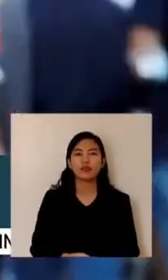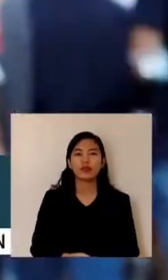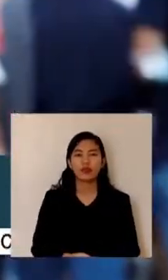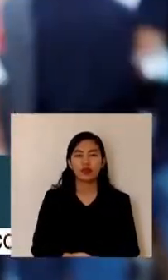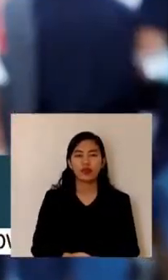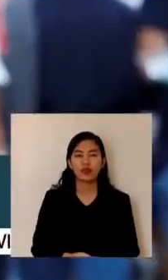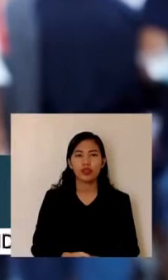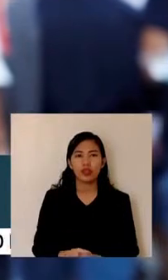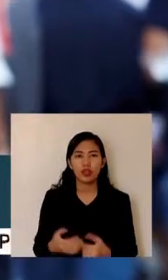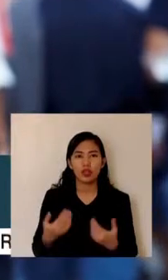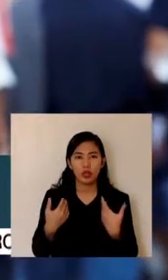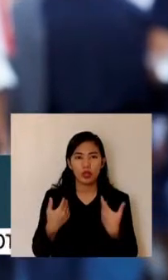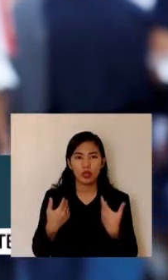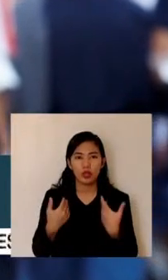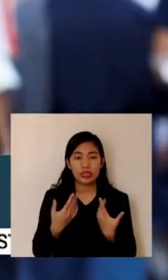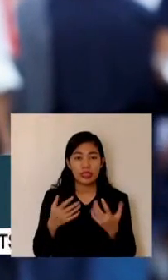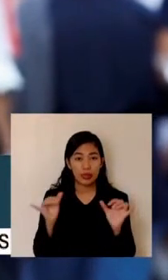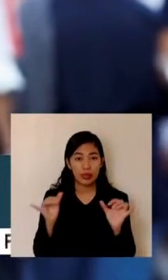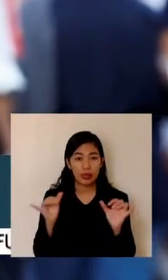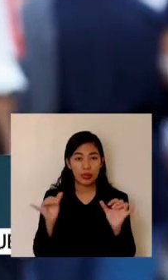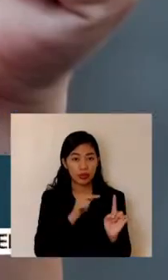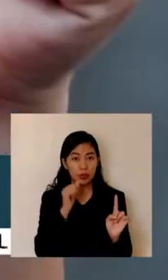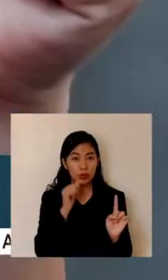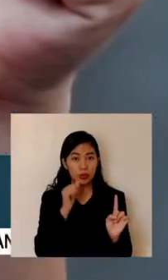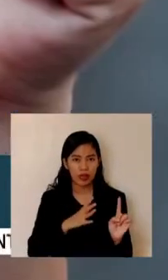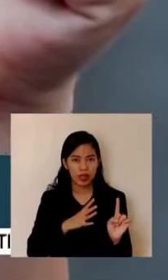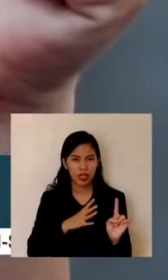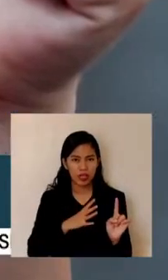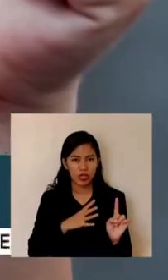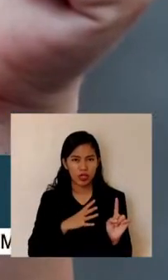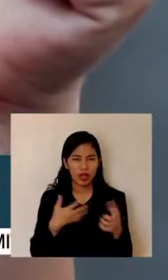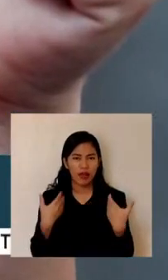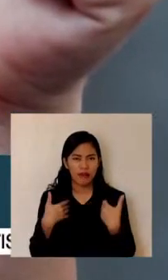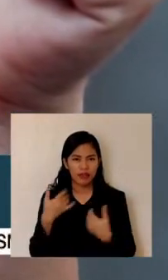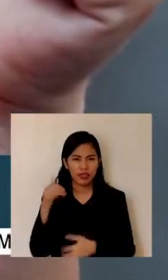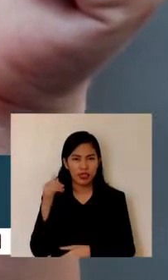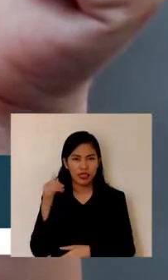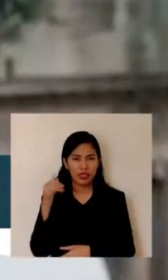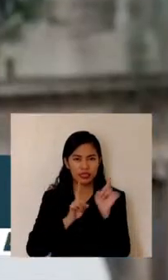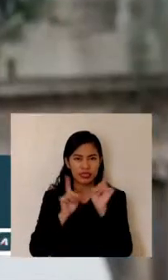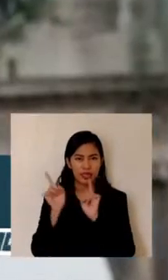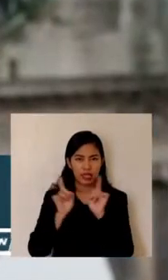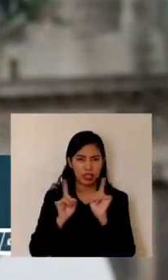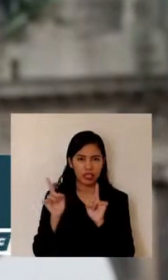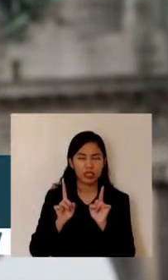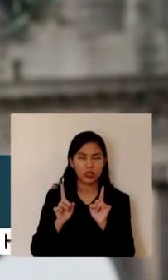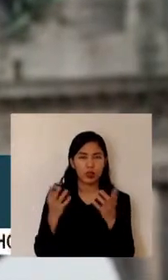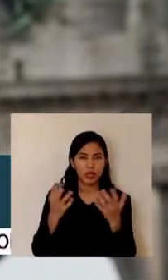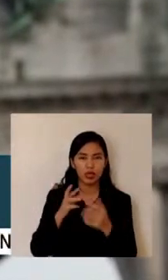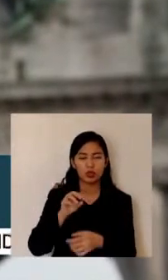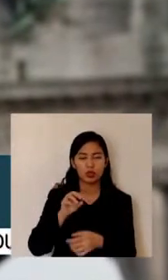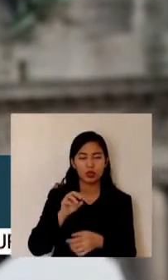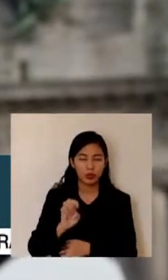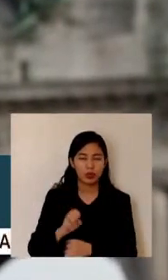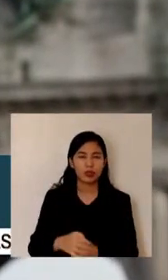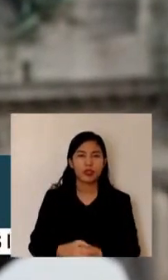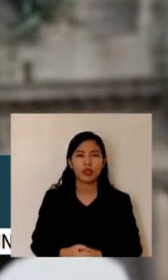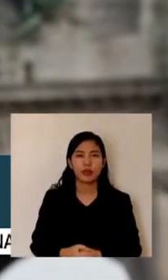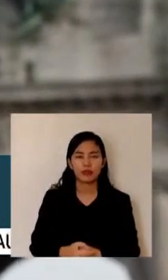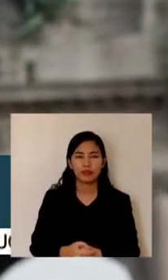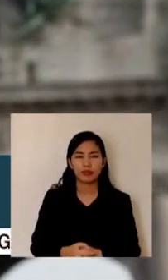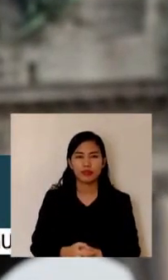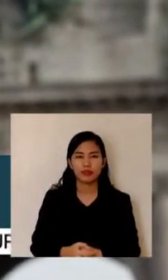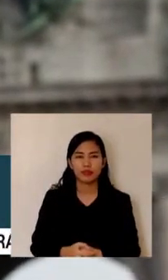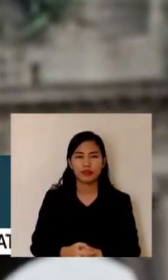persecution, like this woman wearing a yellow star in Rome, are fostering anti-Semitism, according to the Israeli government in a